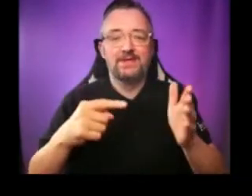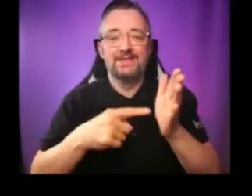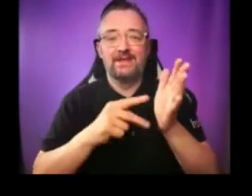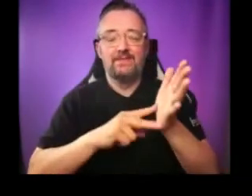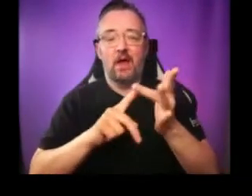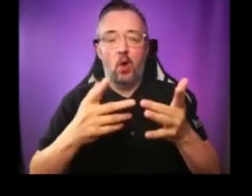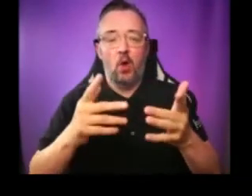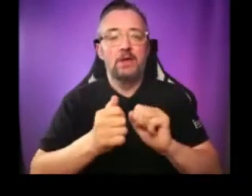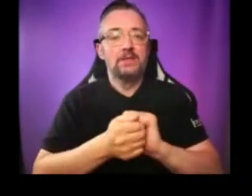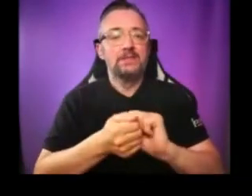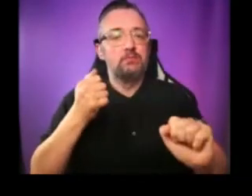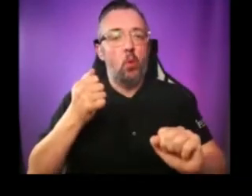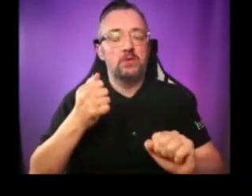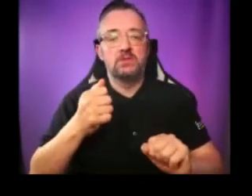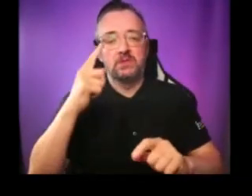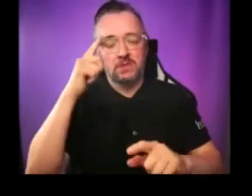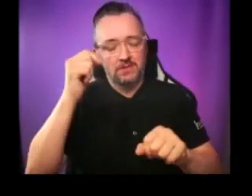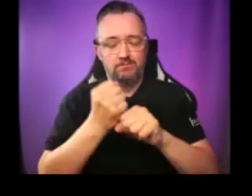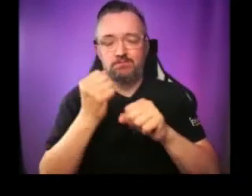sports concussion.